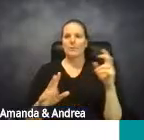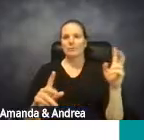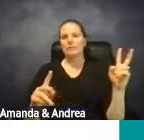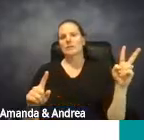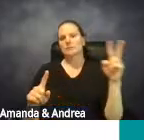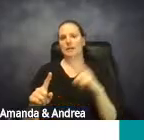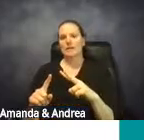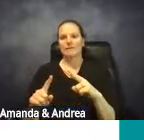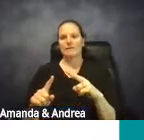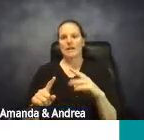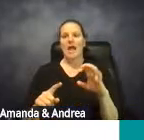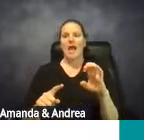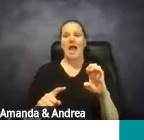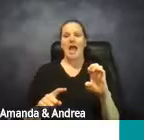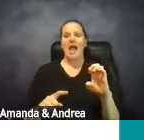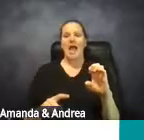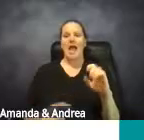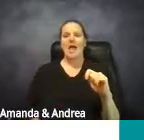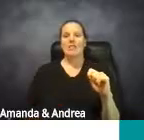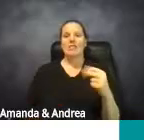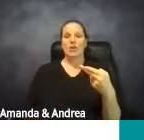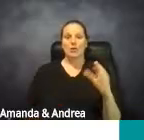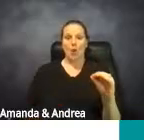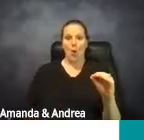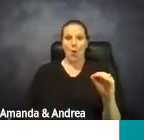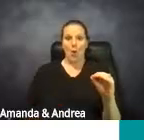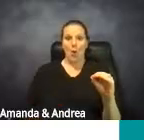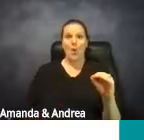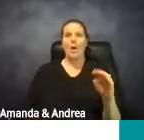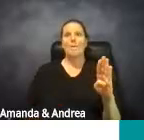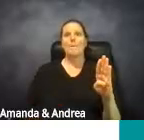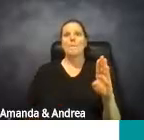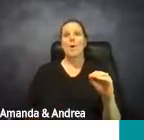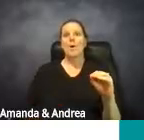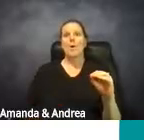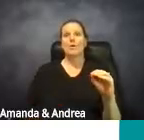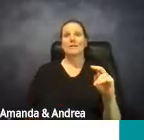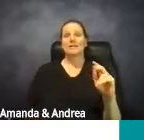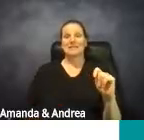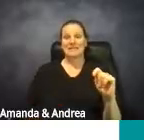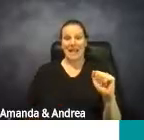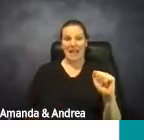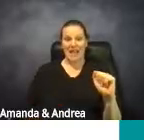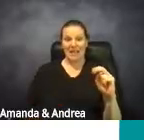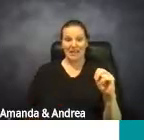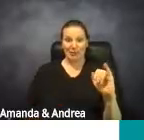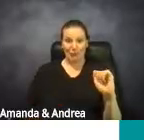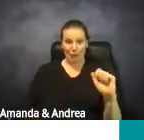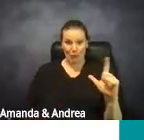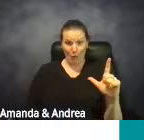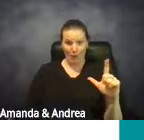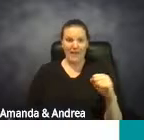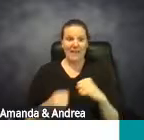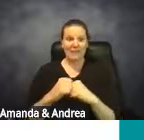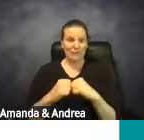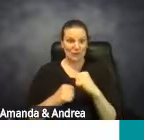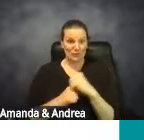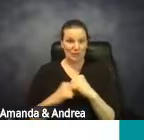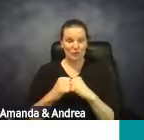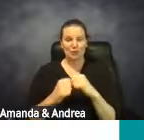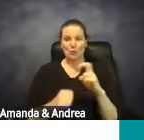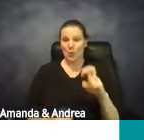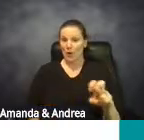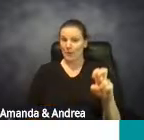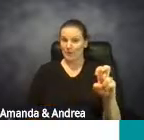an ethnobotanical infrastructure tour, which I thought was pretty cool. And our IBR